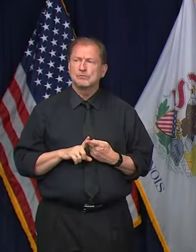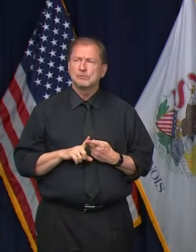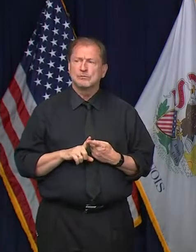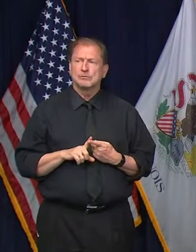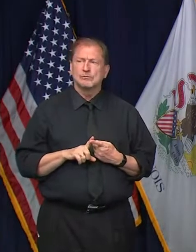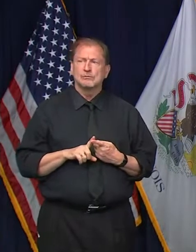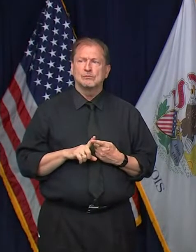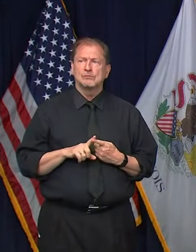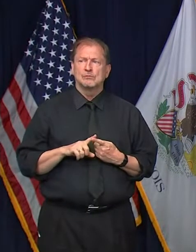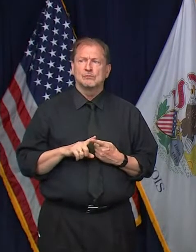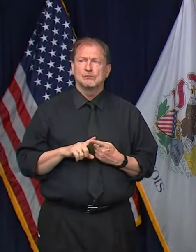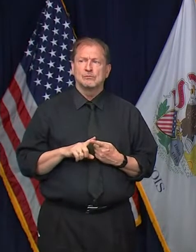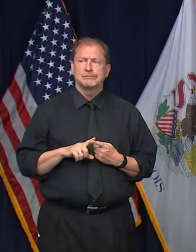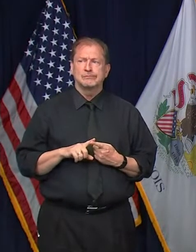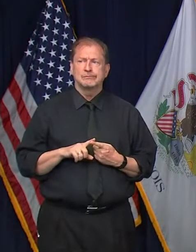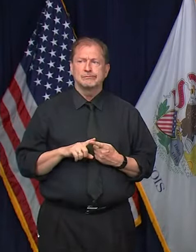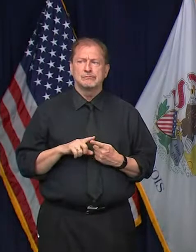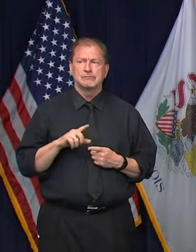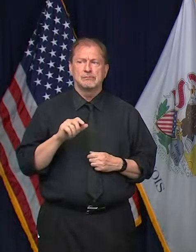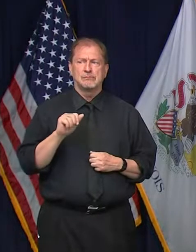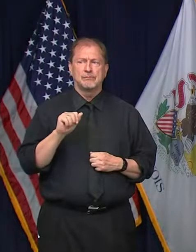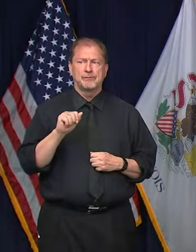going to be going ahead with a recall.